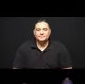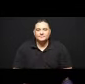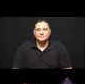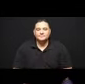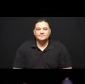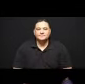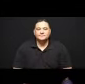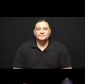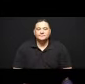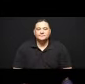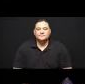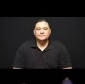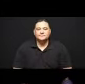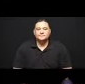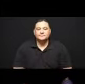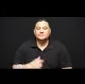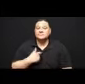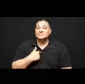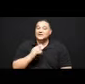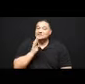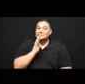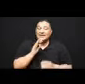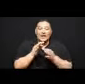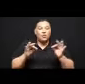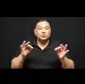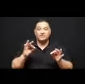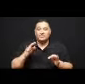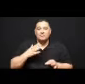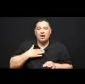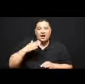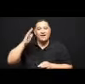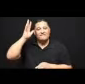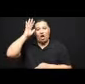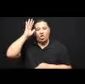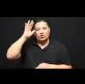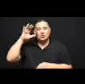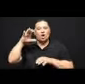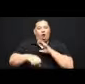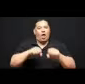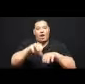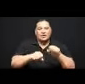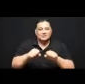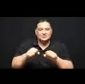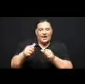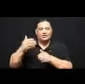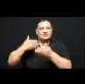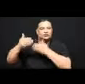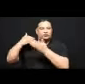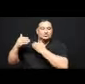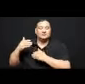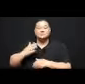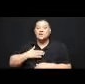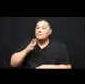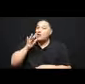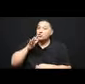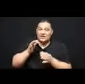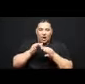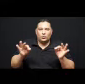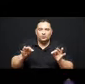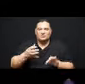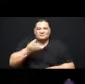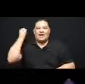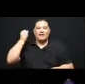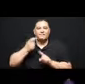the language of my father's colonizing ancestors. My mother's language was taken from my grandmother's and